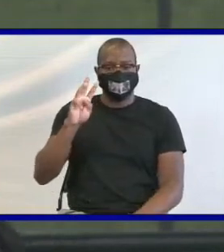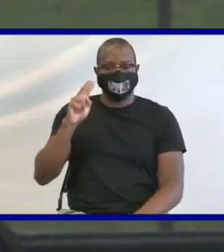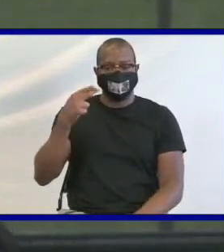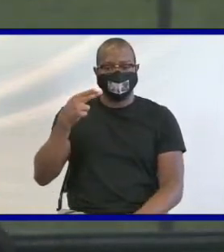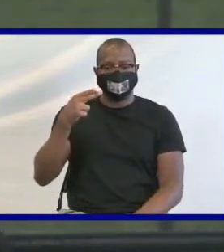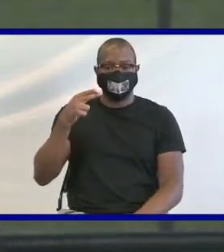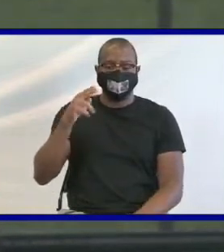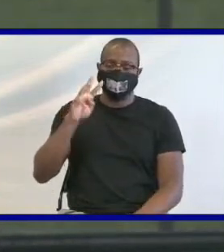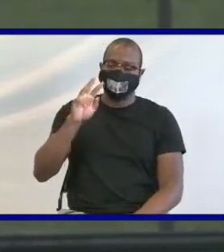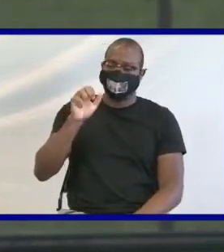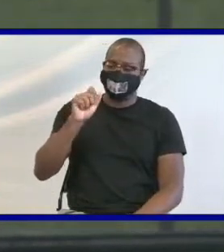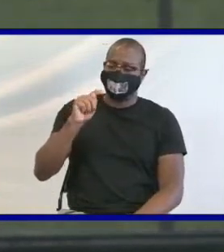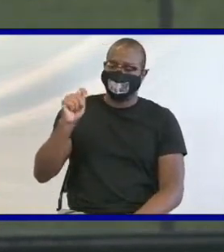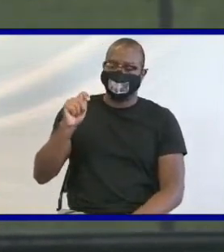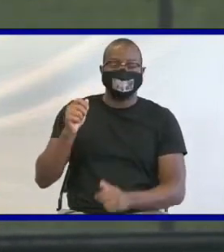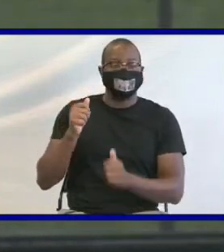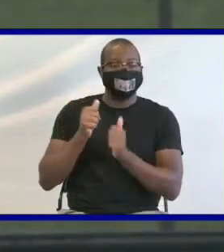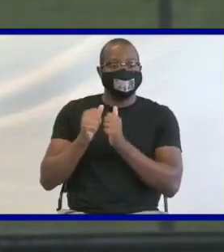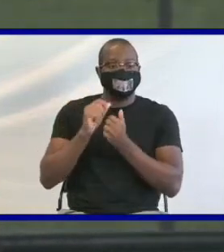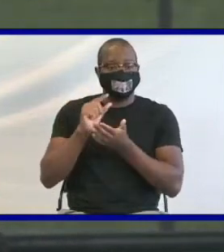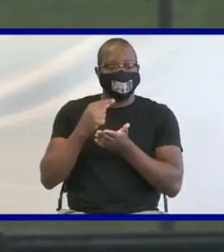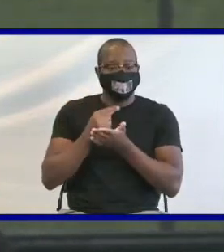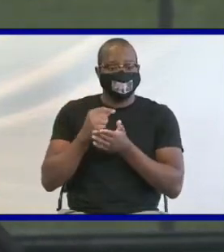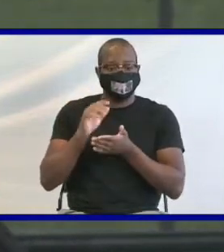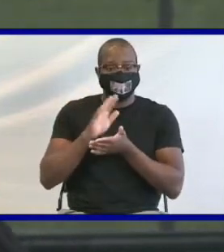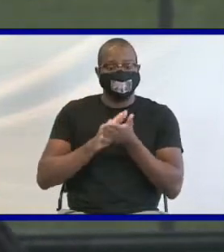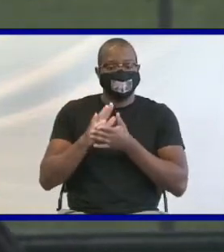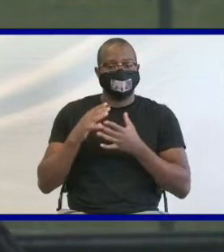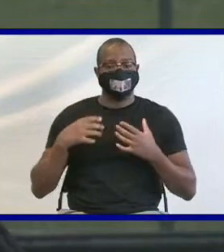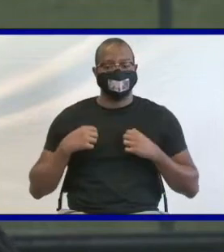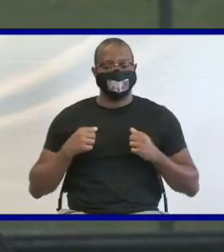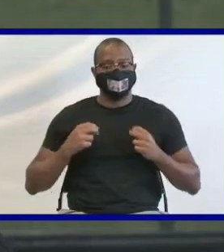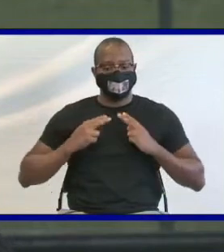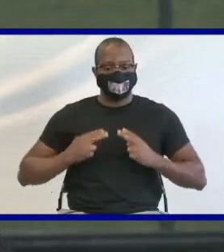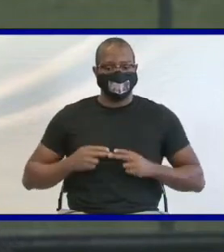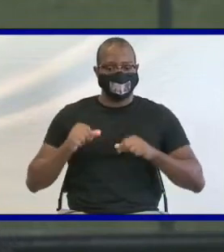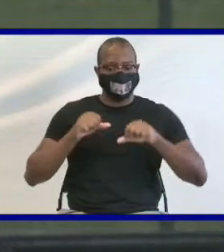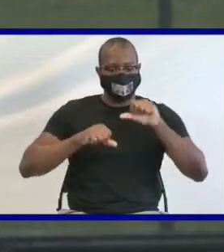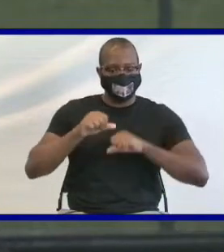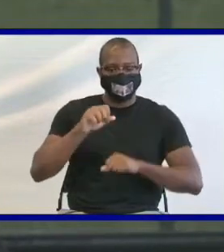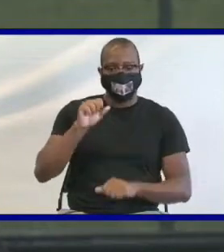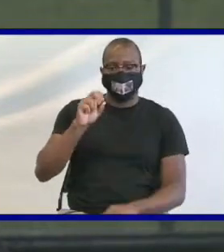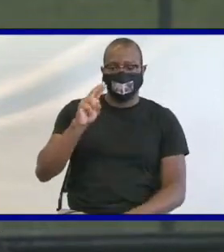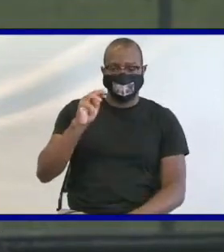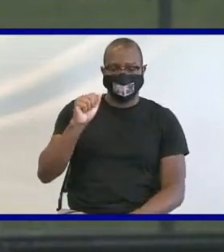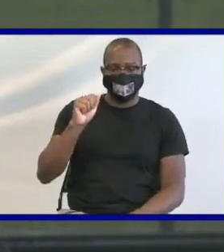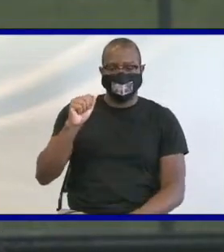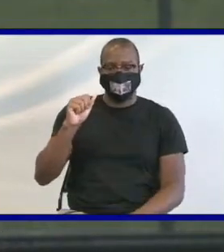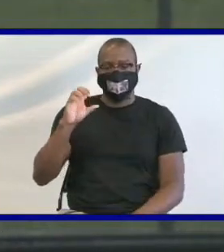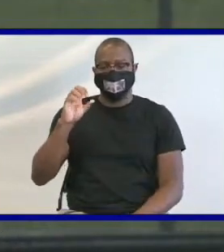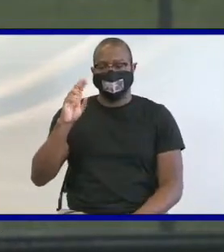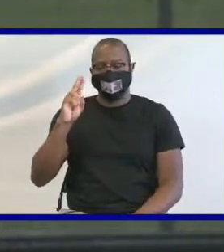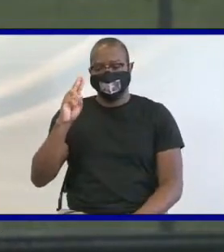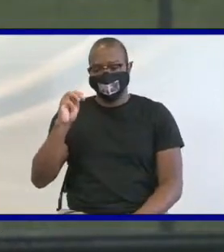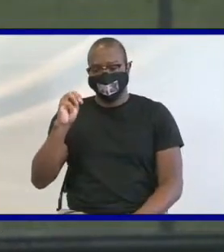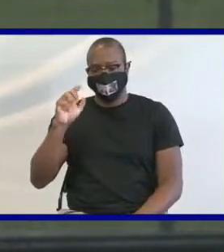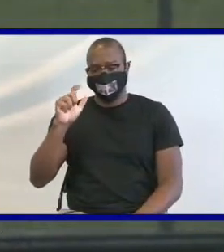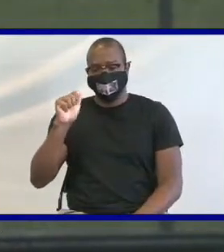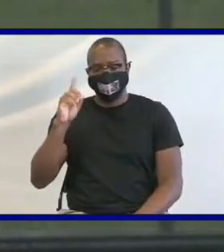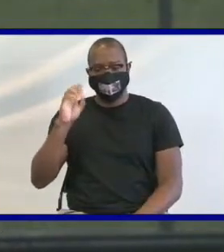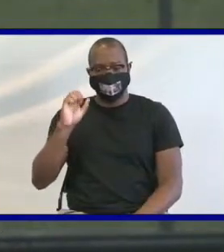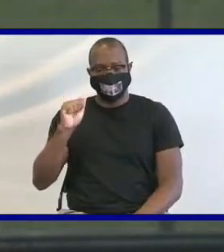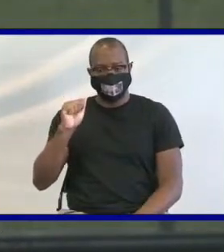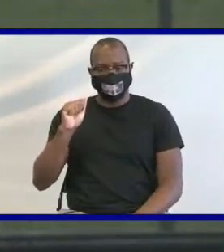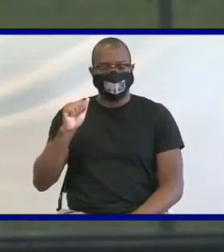Riley graduates today from the College of Health and Human Sciences summa cum laude with a Bachelor of Arts in Speech Language Pathology